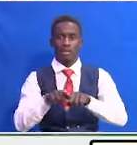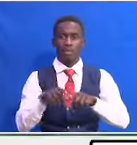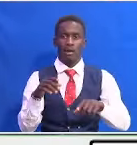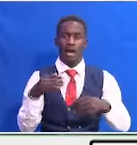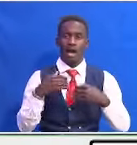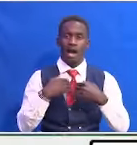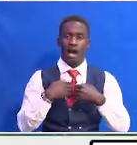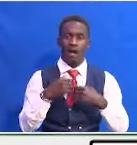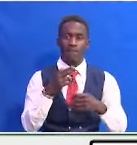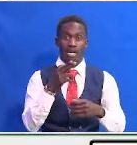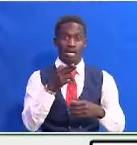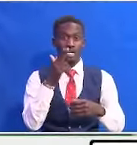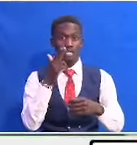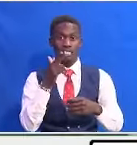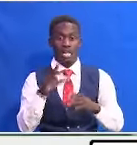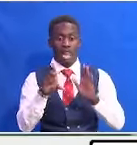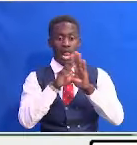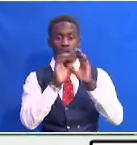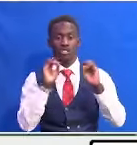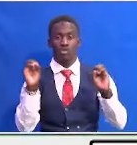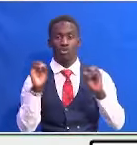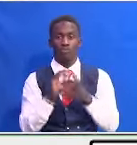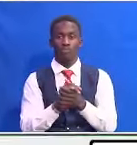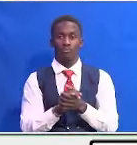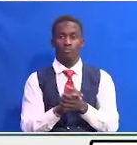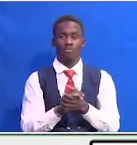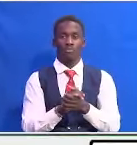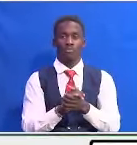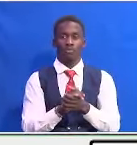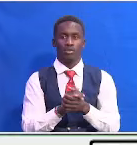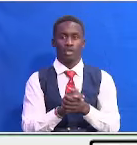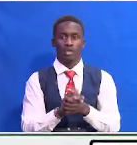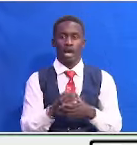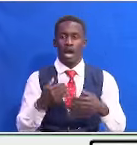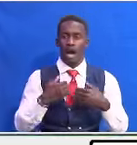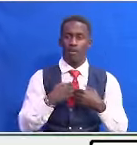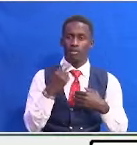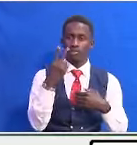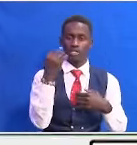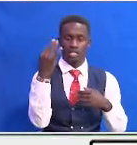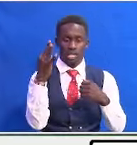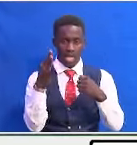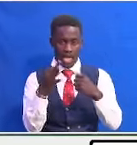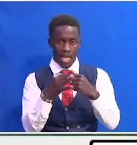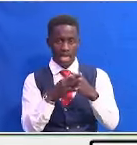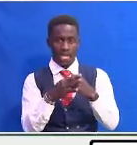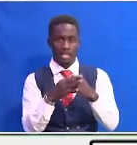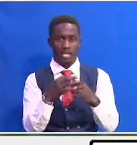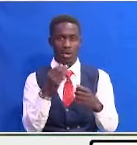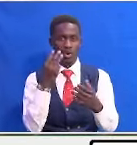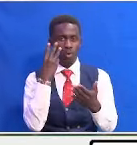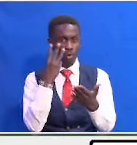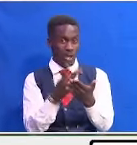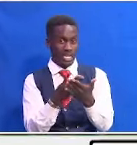of firearms. The prosecution had lined up 28 witnesses, but only 8 have since testified.